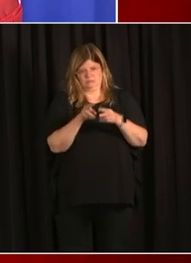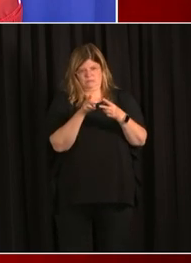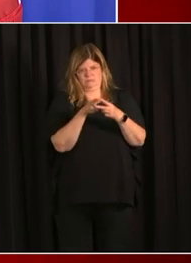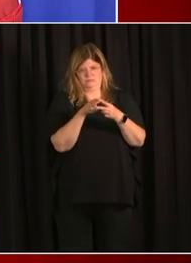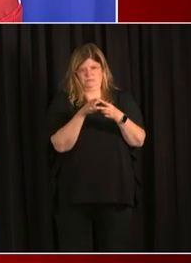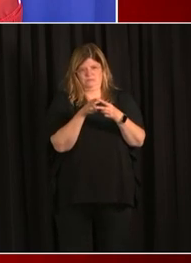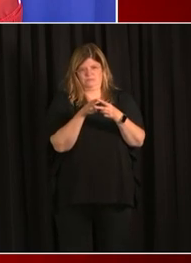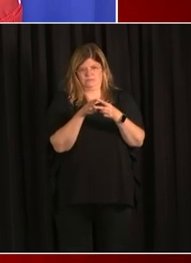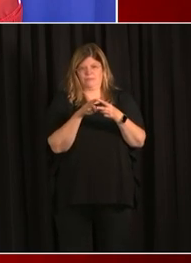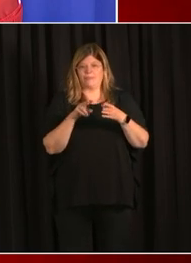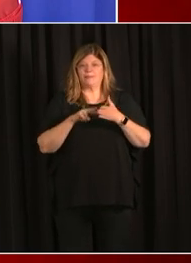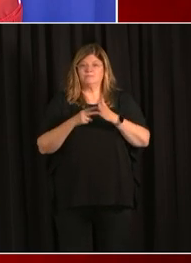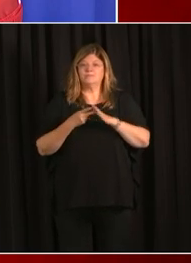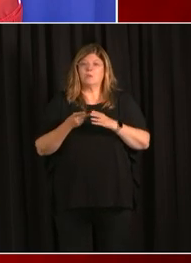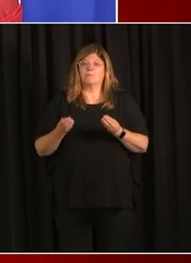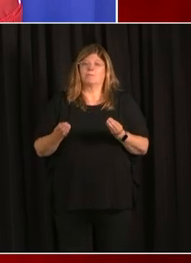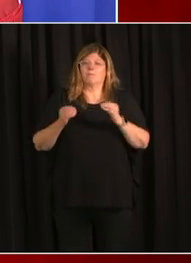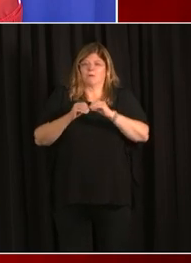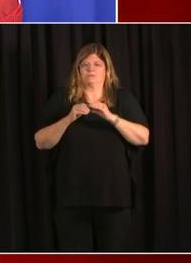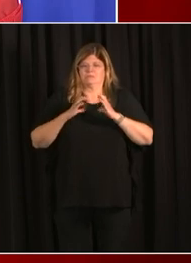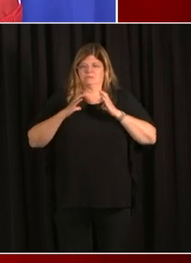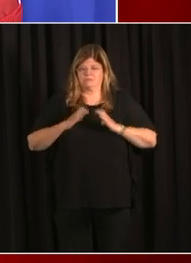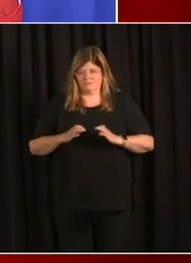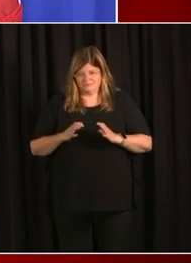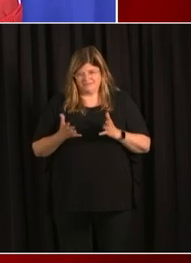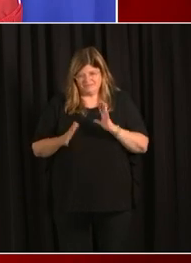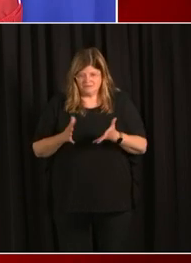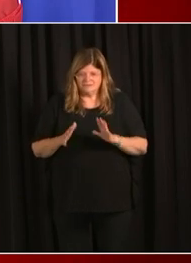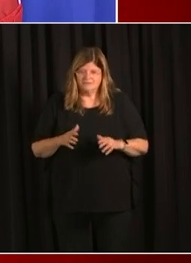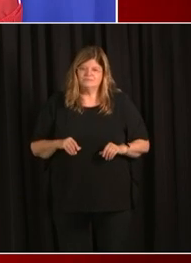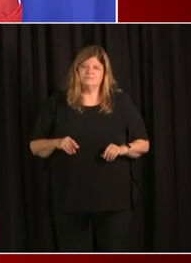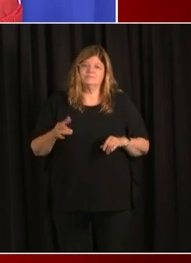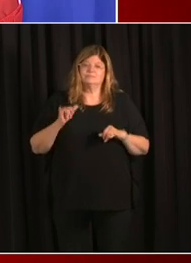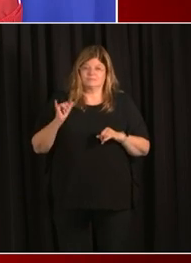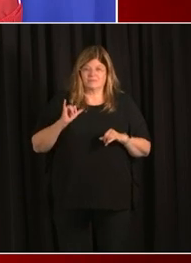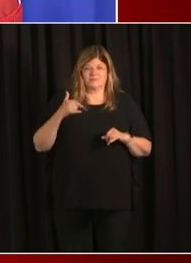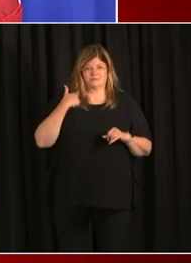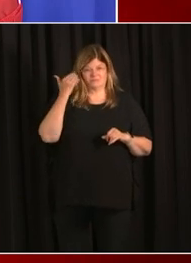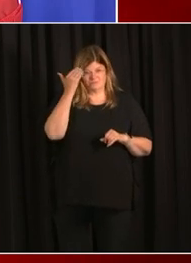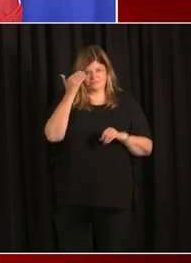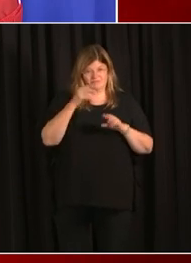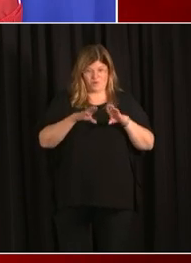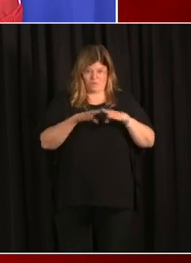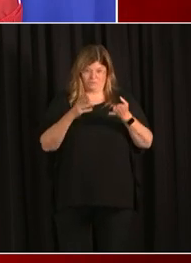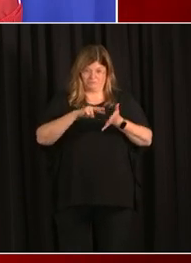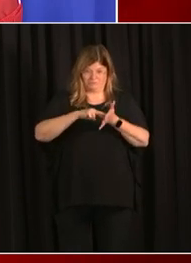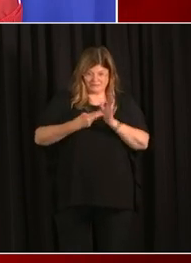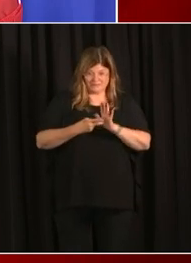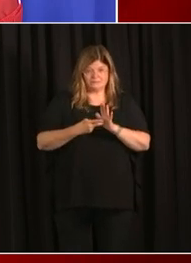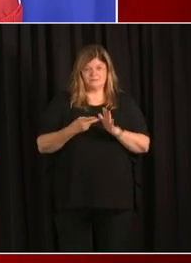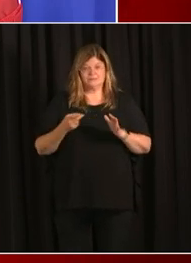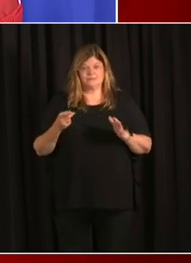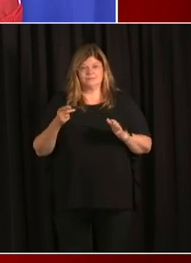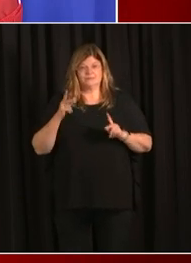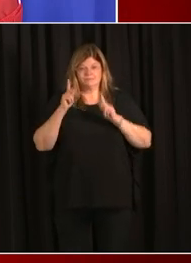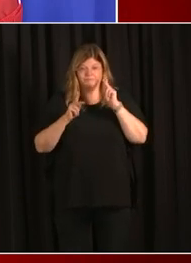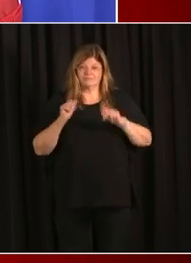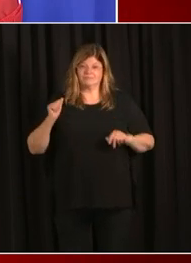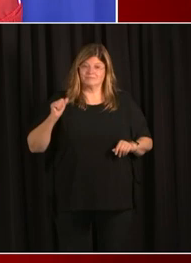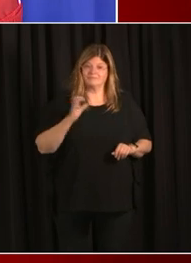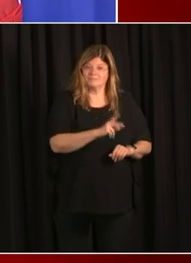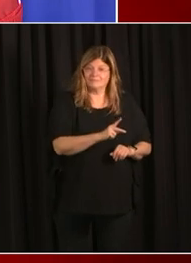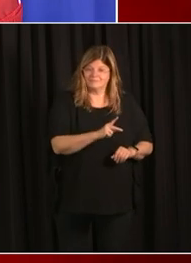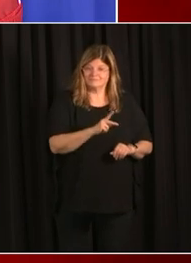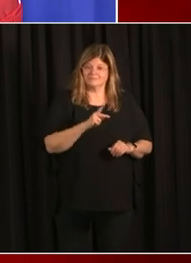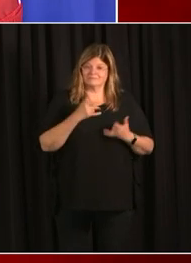open doesn't mean that you have more customers. And we also know just opening doesn't mean that people will come back if they don't feel